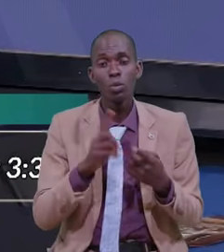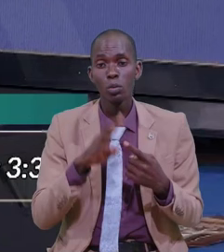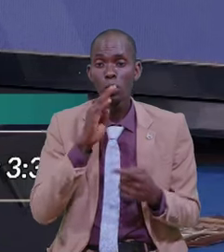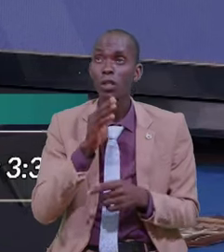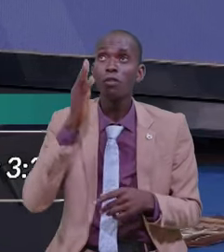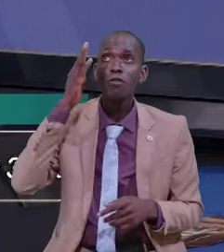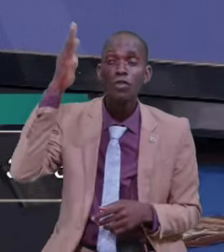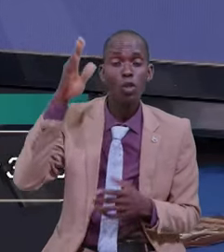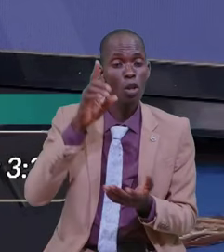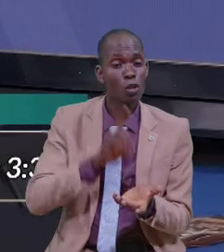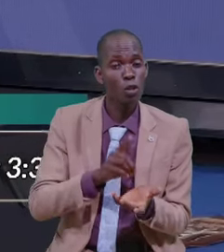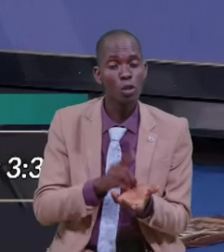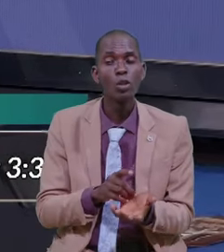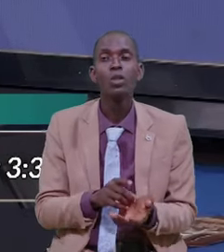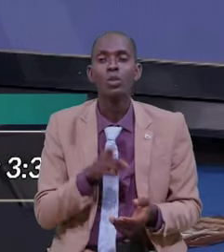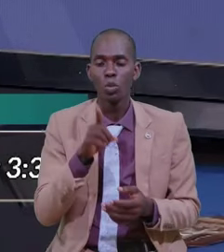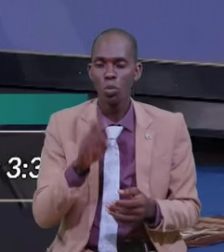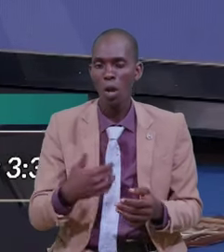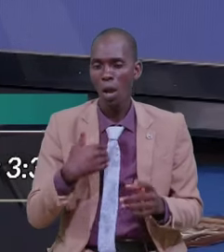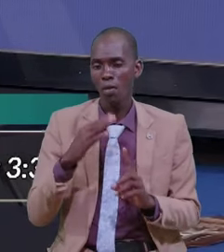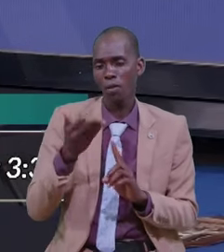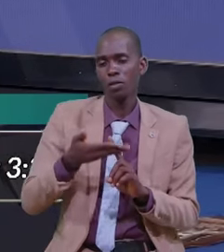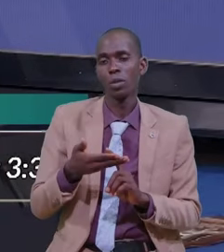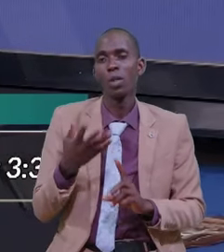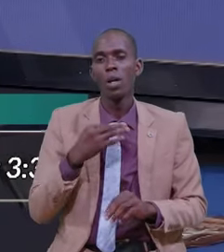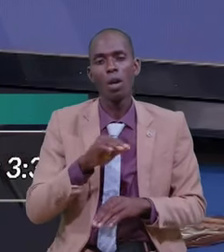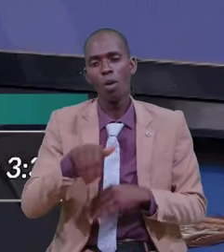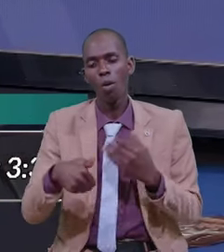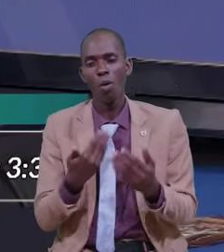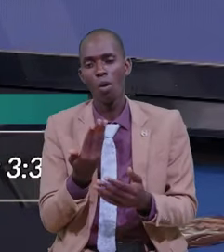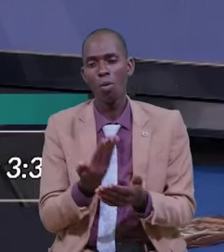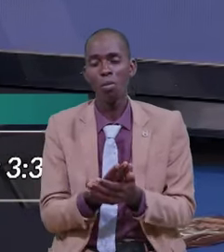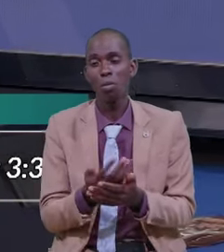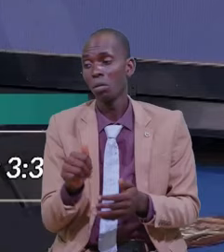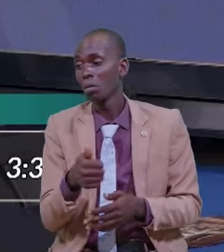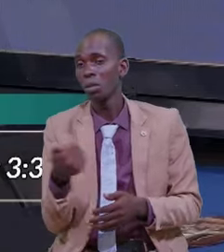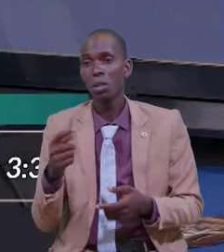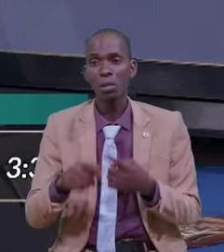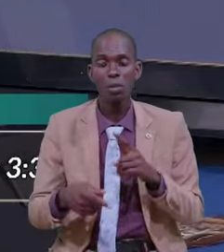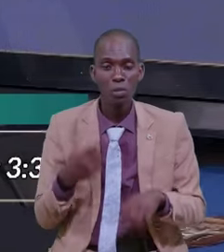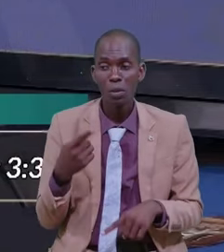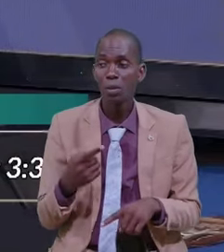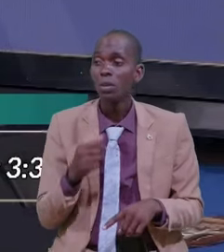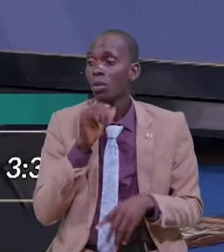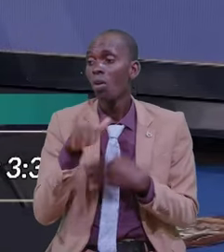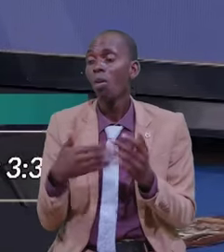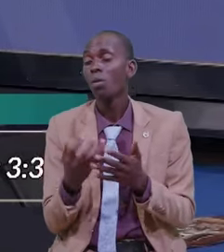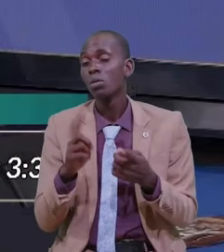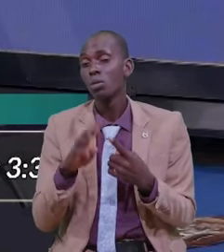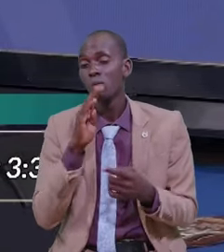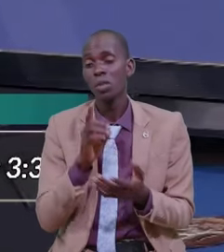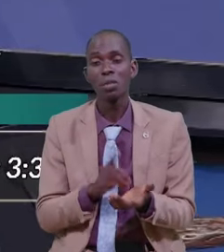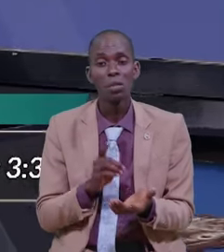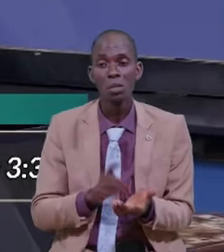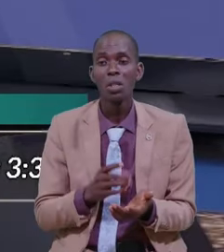will have conviction, and all the other classmates are not all going to be doctors, he understands, and therefore he doesn't